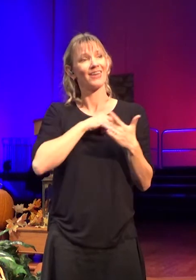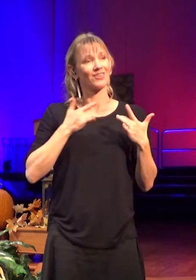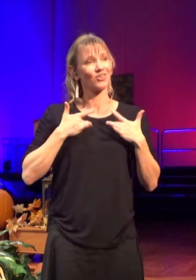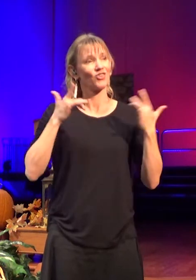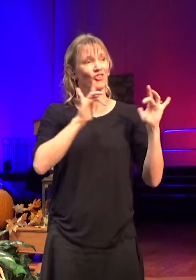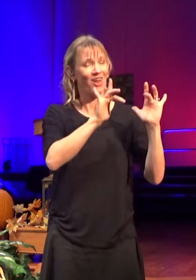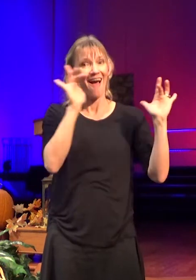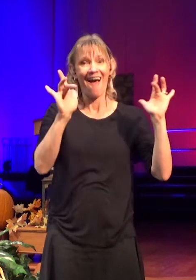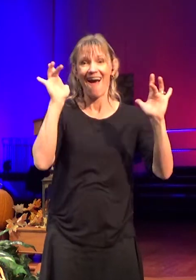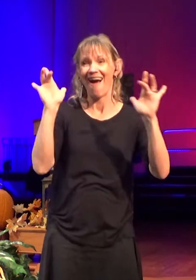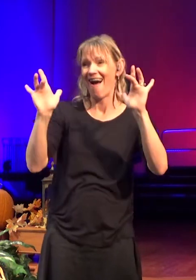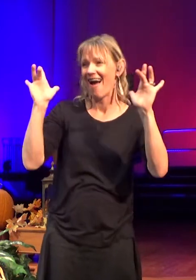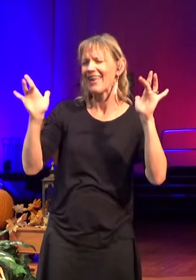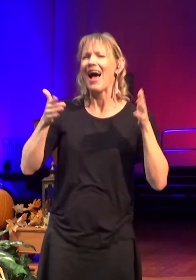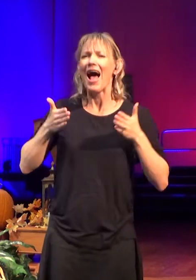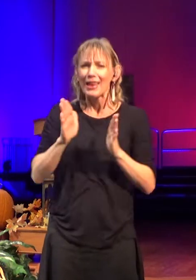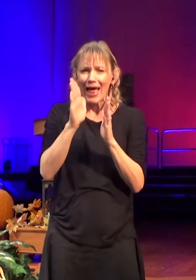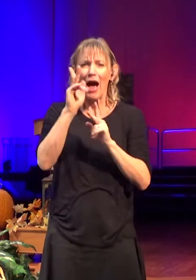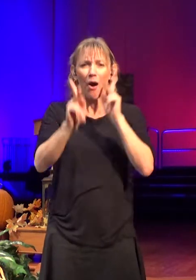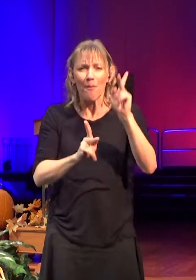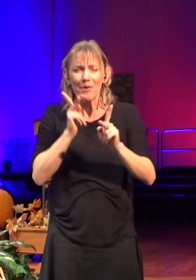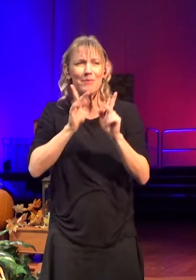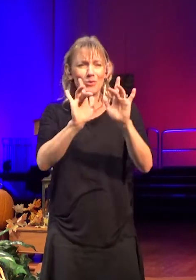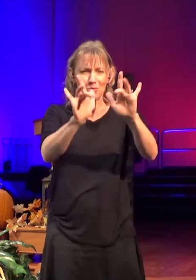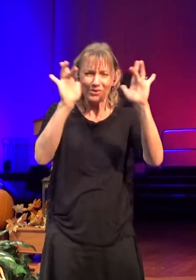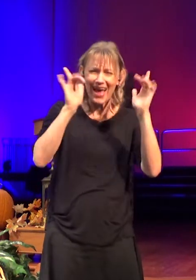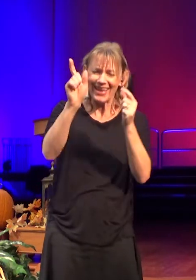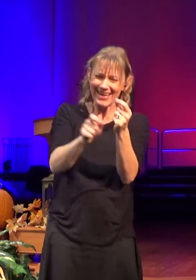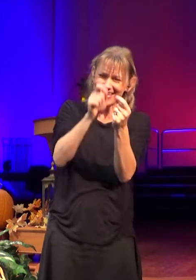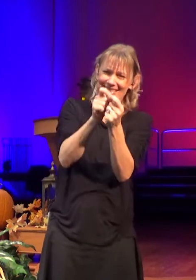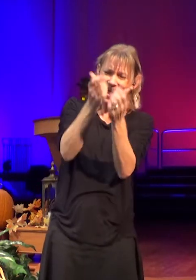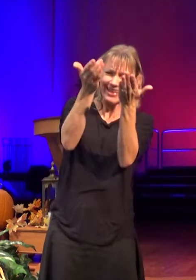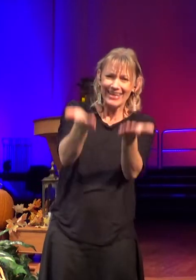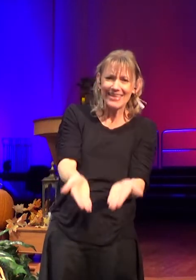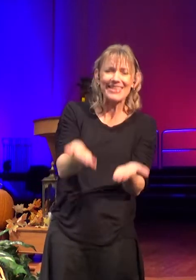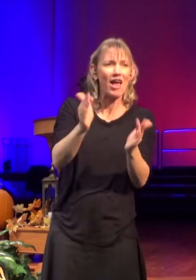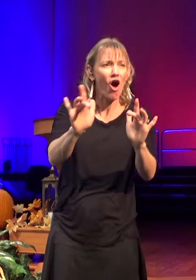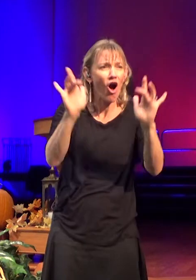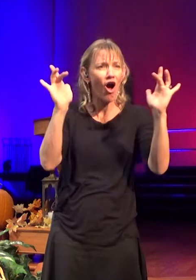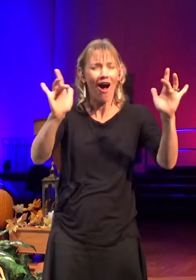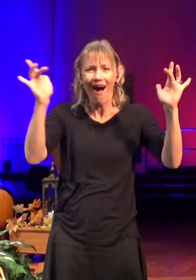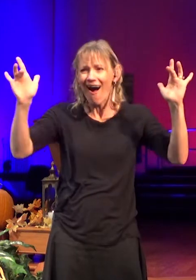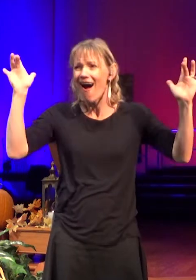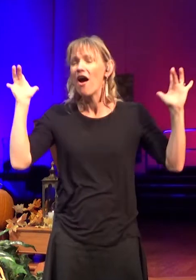Recognize that we all shine, and let people shine just as they are.